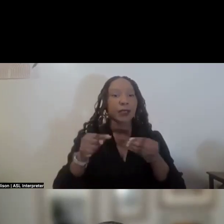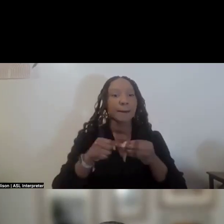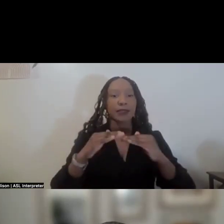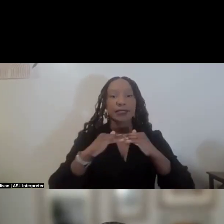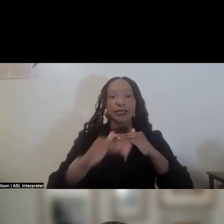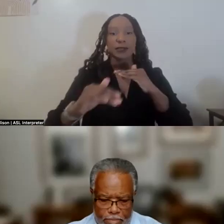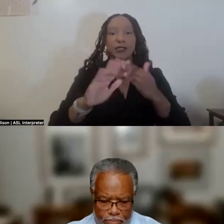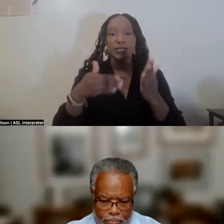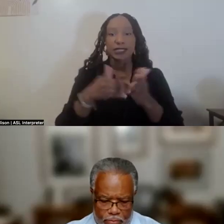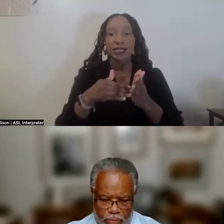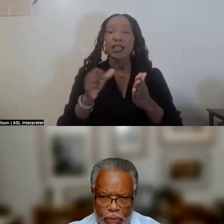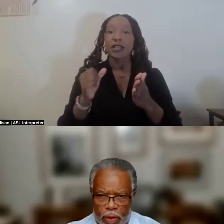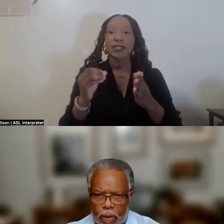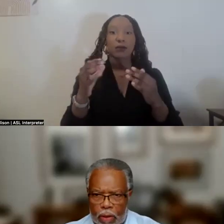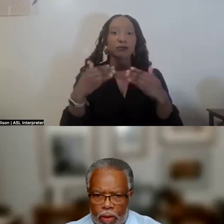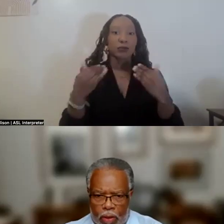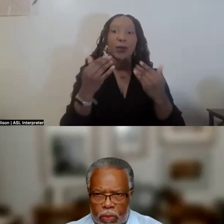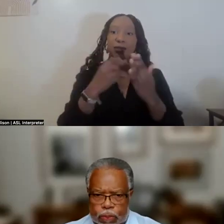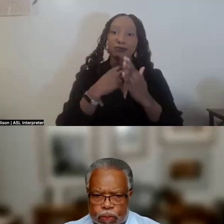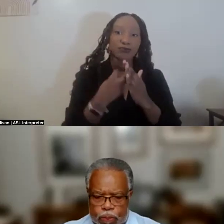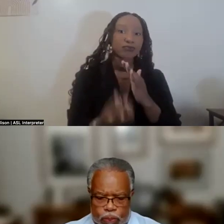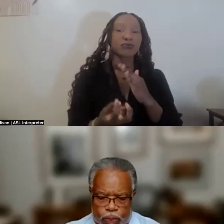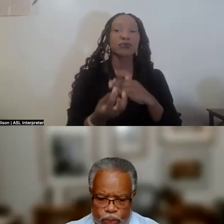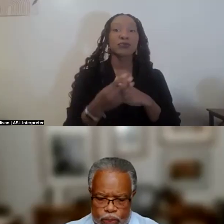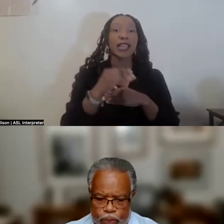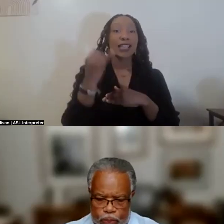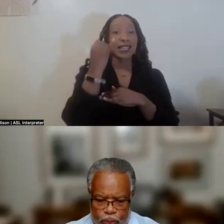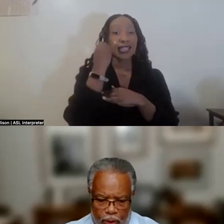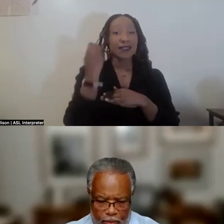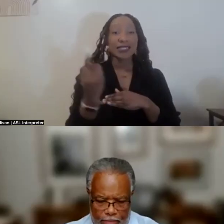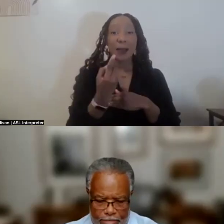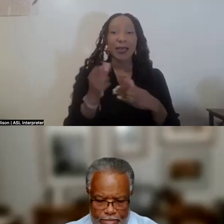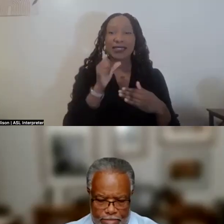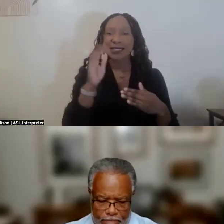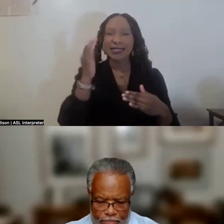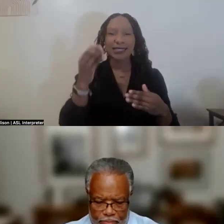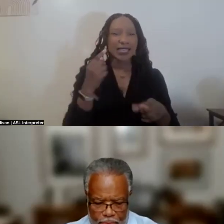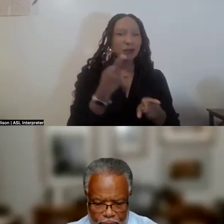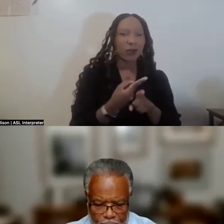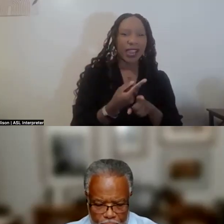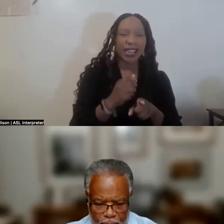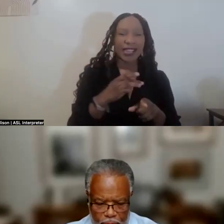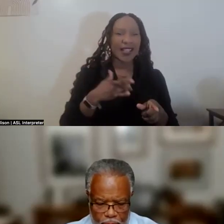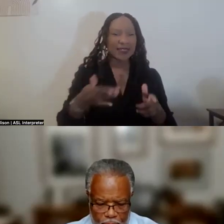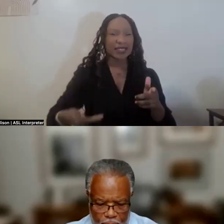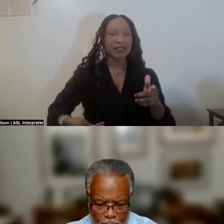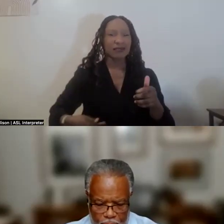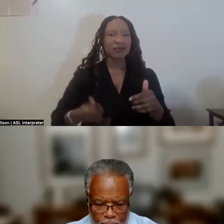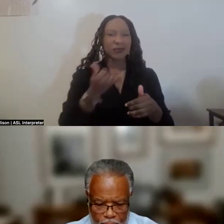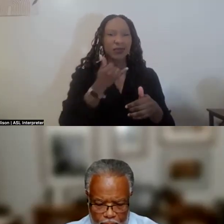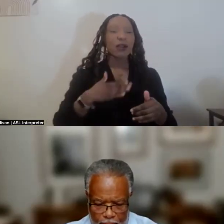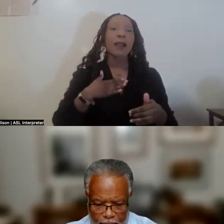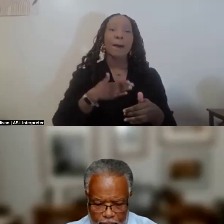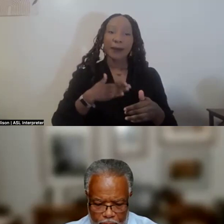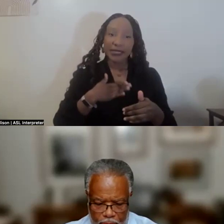So let me just jump in, and if something doesn't sound right or feel right, please feel free to just put something in the Q&A, and we'll see what we